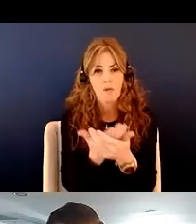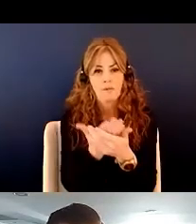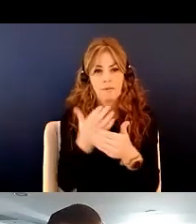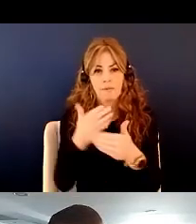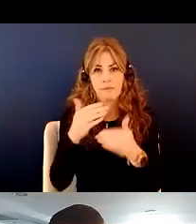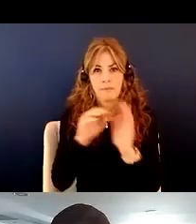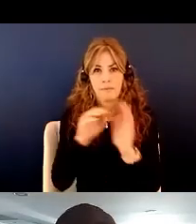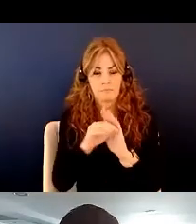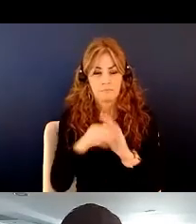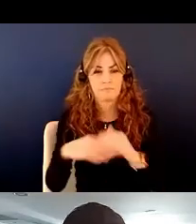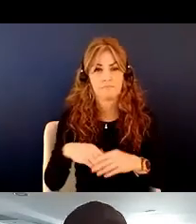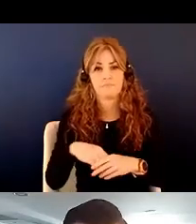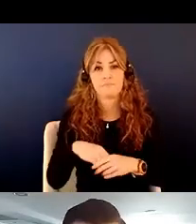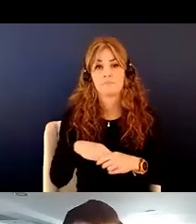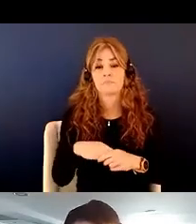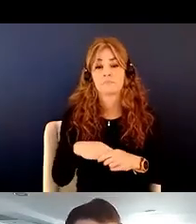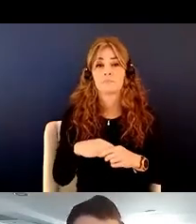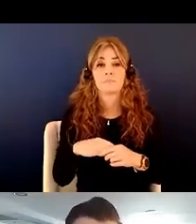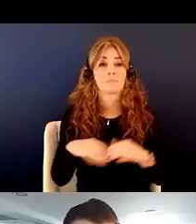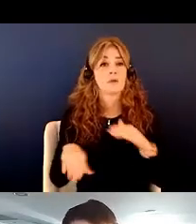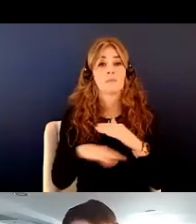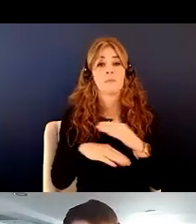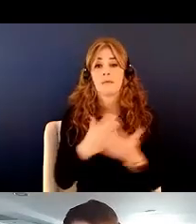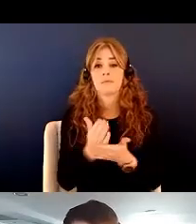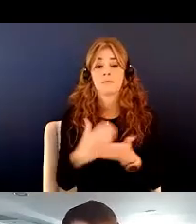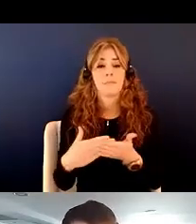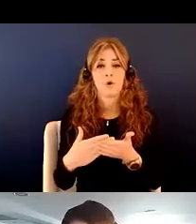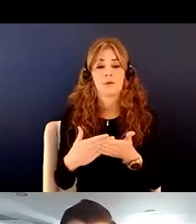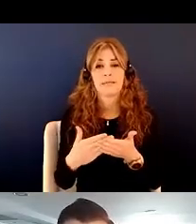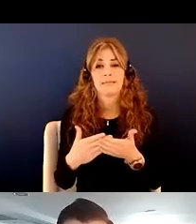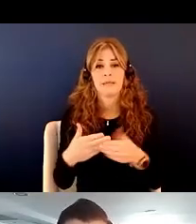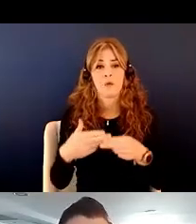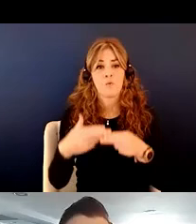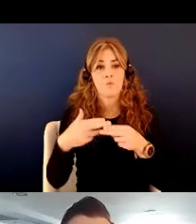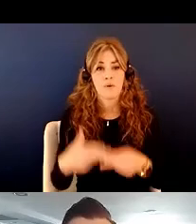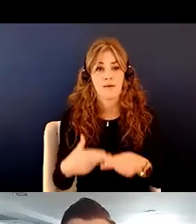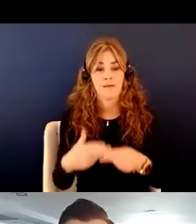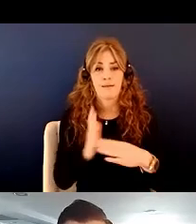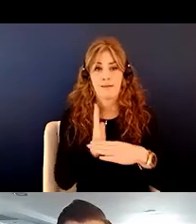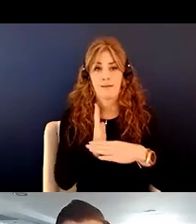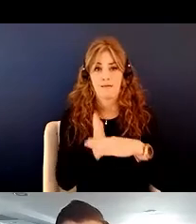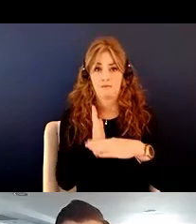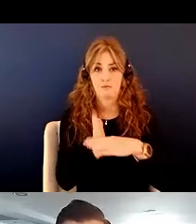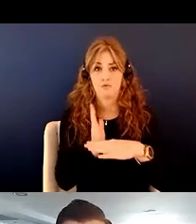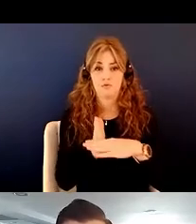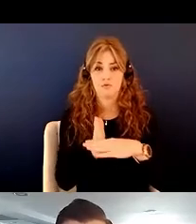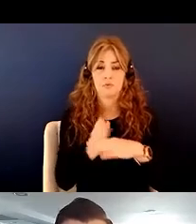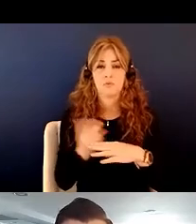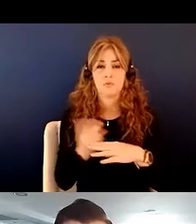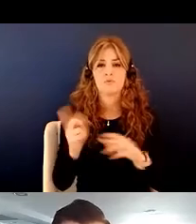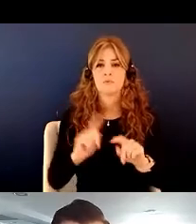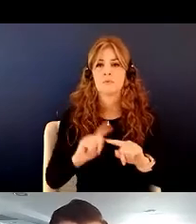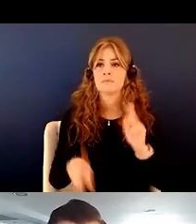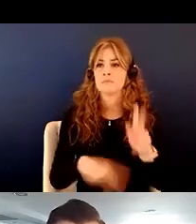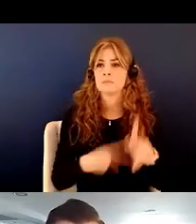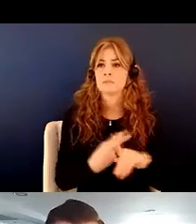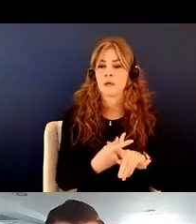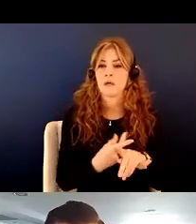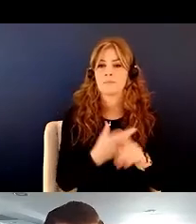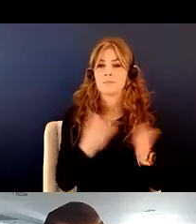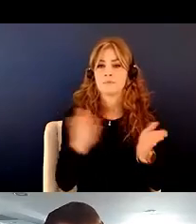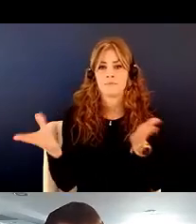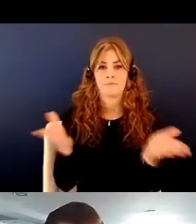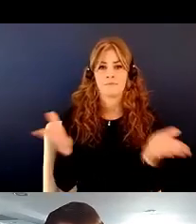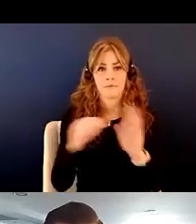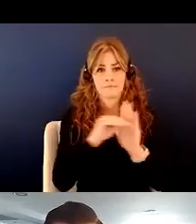The basic part of it is a weighted average, but these two different types of